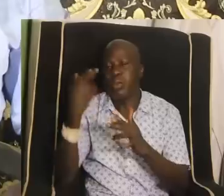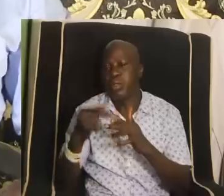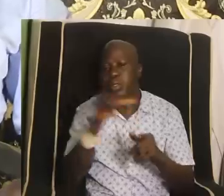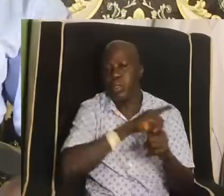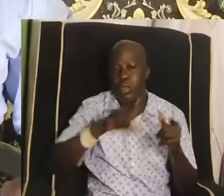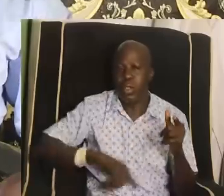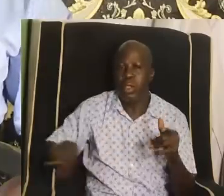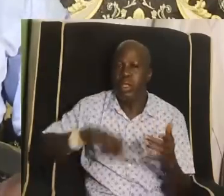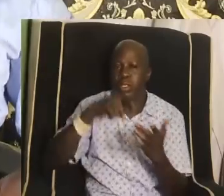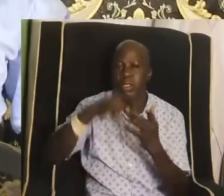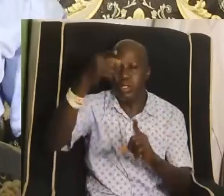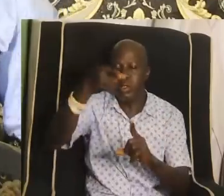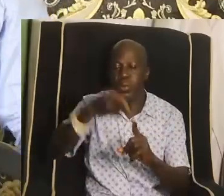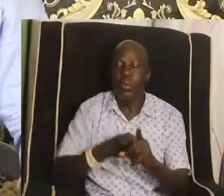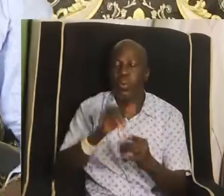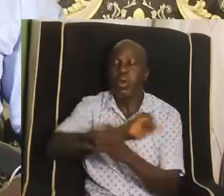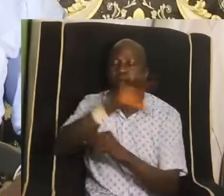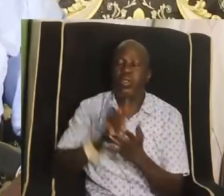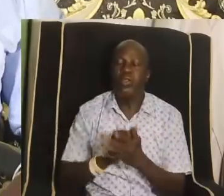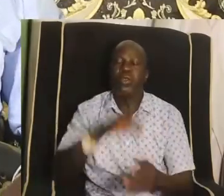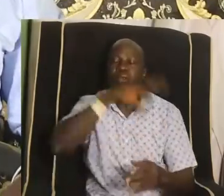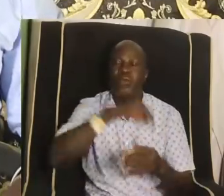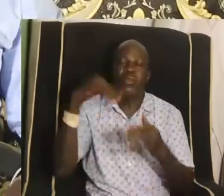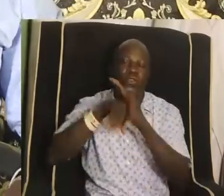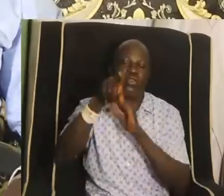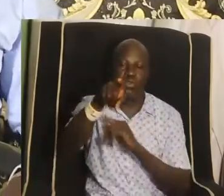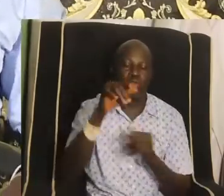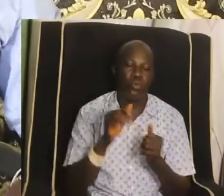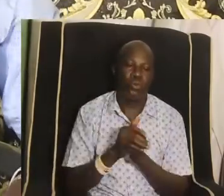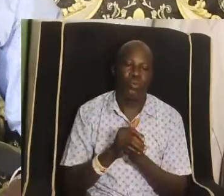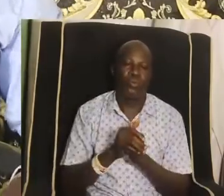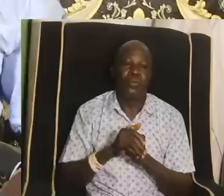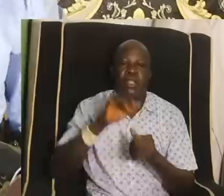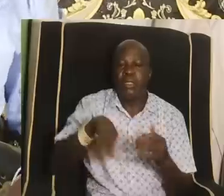of the Lord. This is what will be profitable for you.